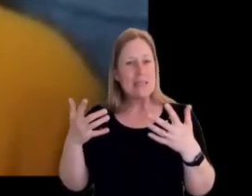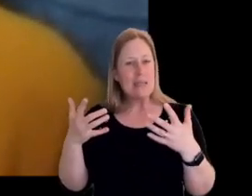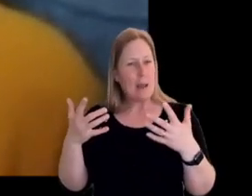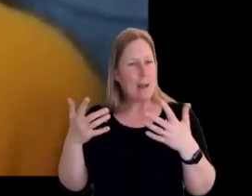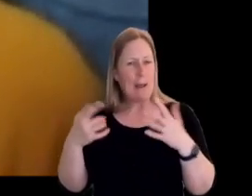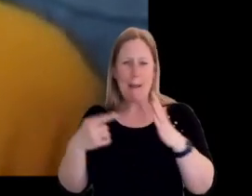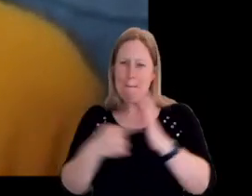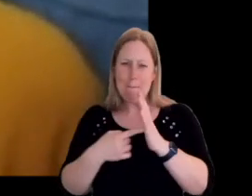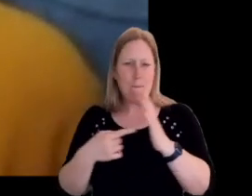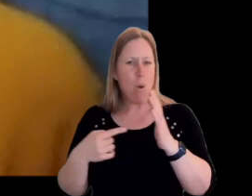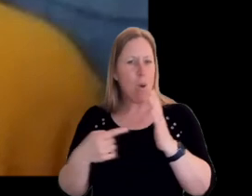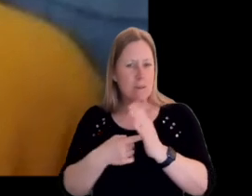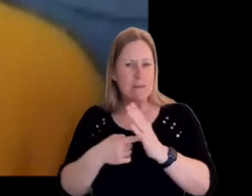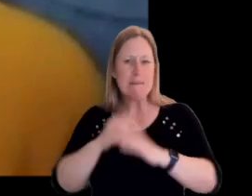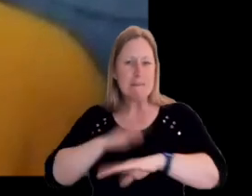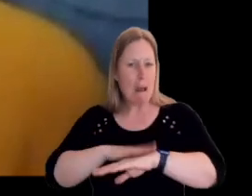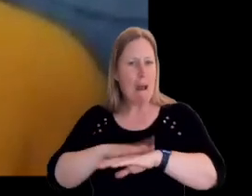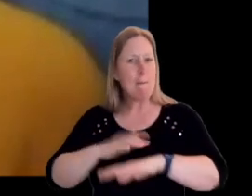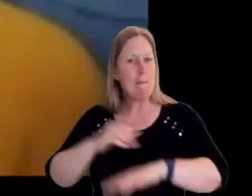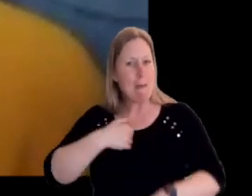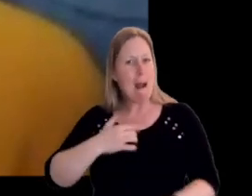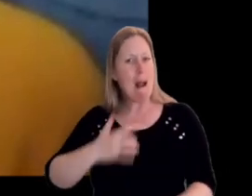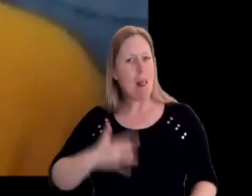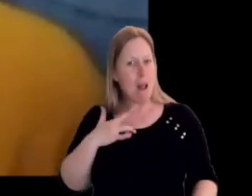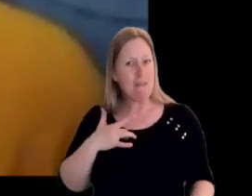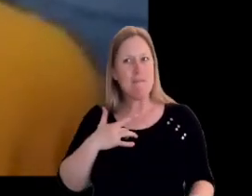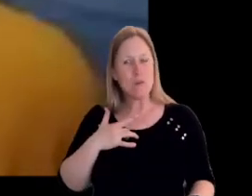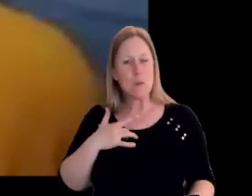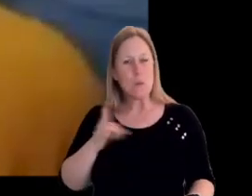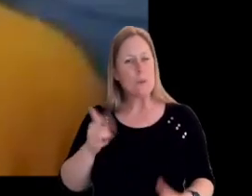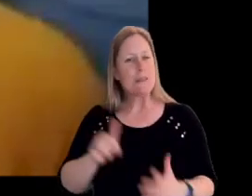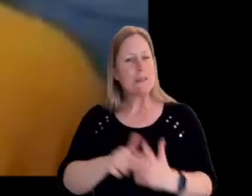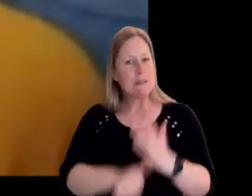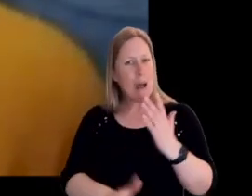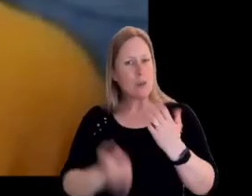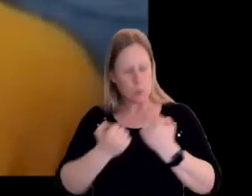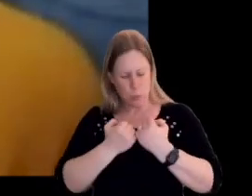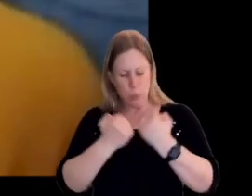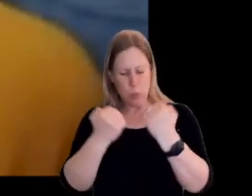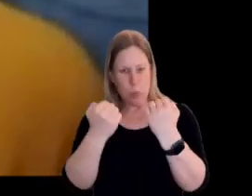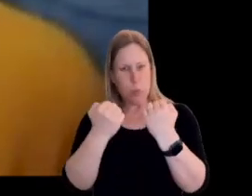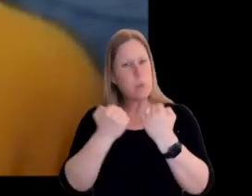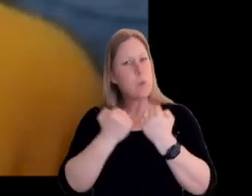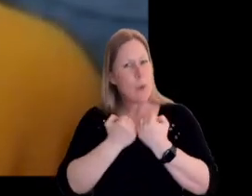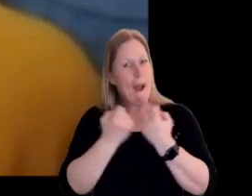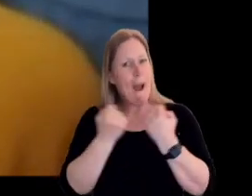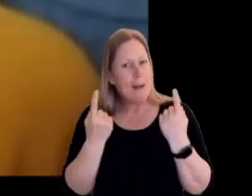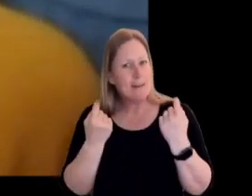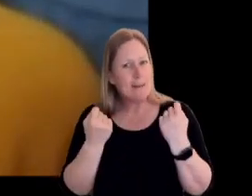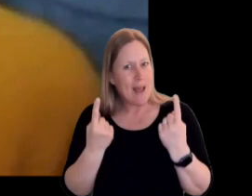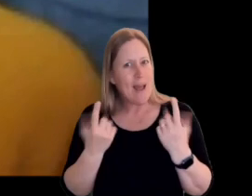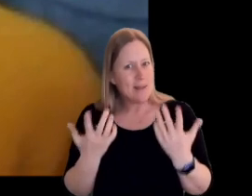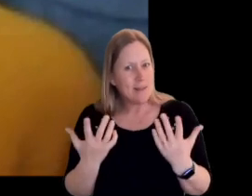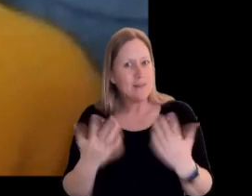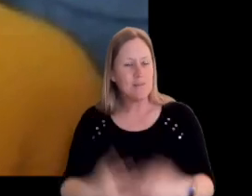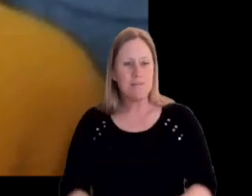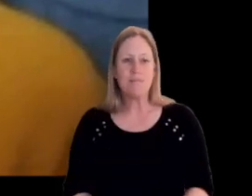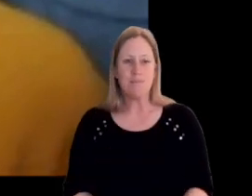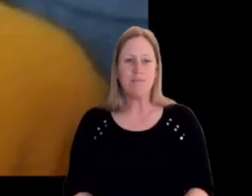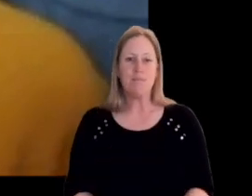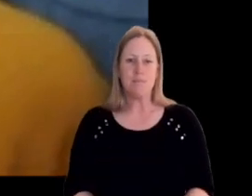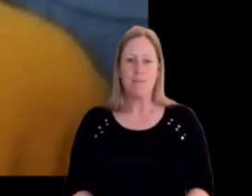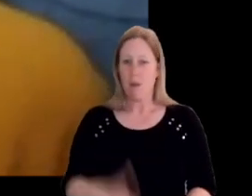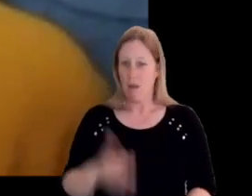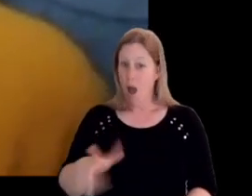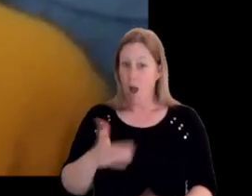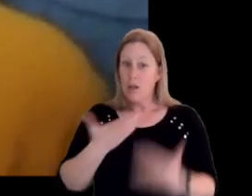it's just such an important moment in my life to start to understand myself. And I will say